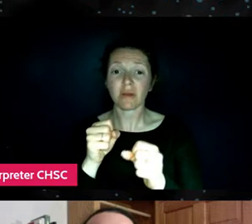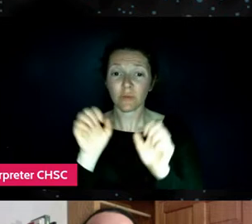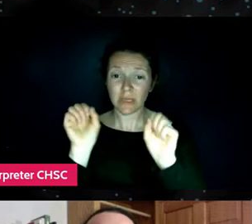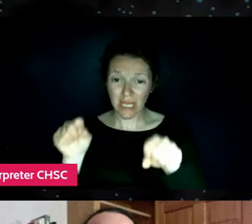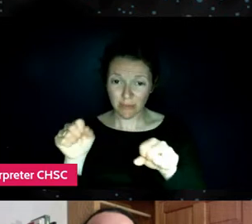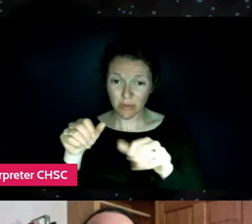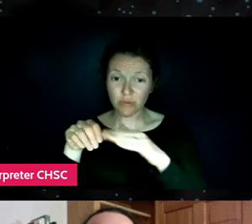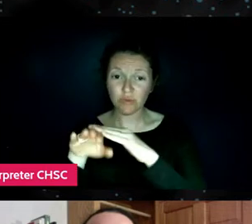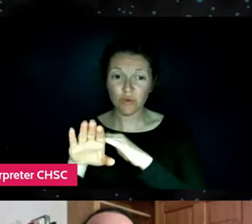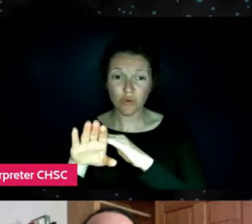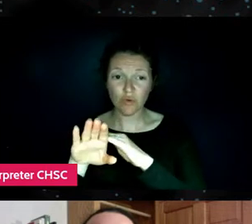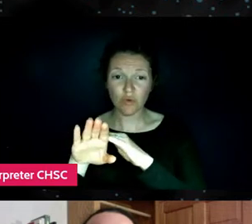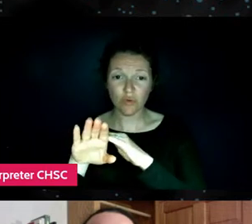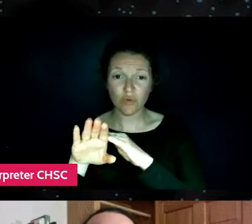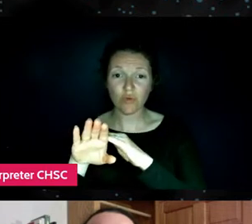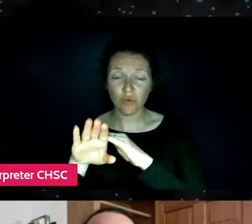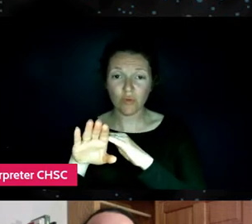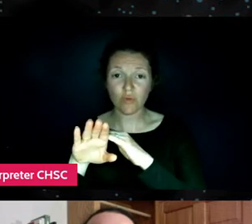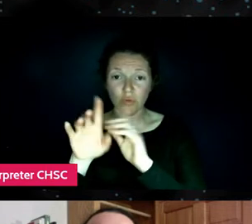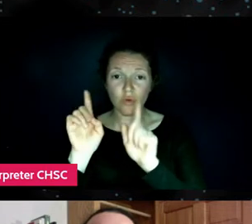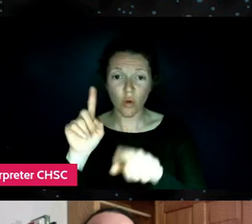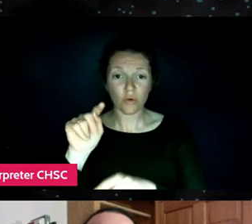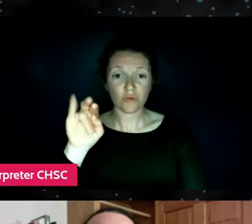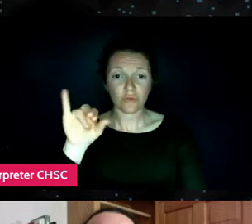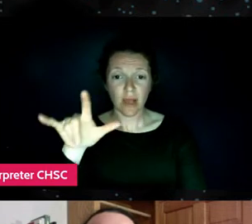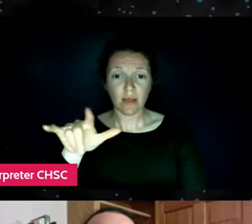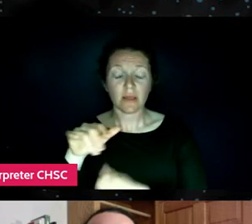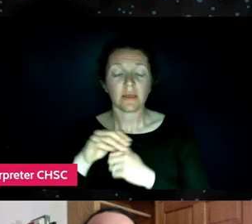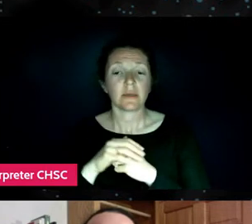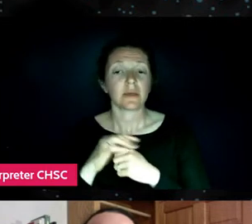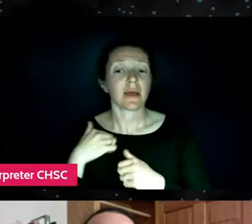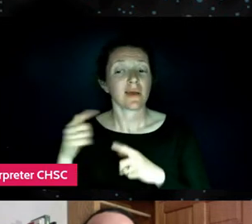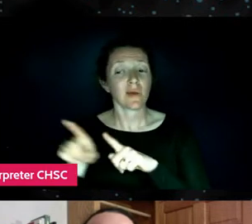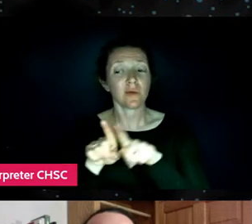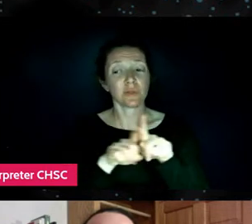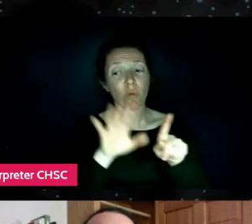trial. And I want to note just as well,